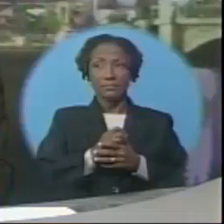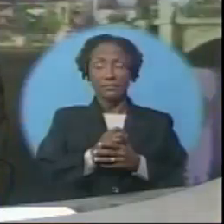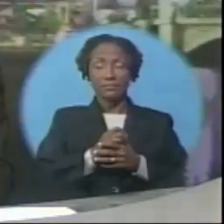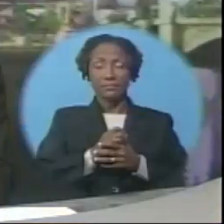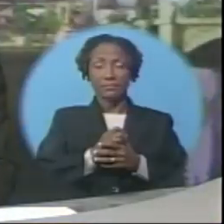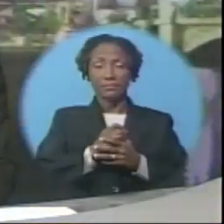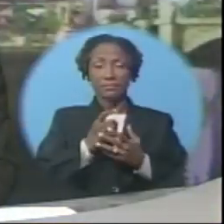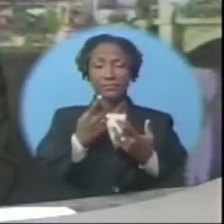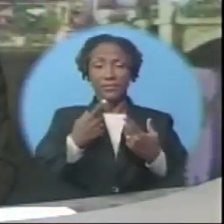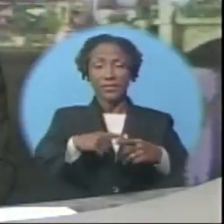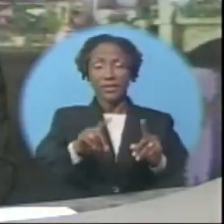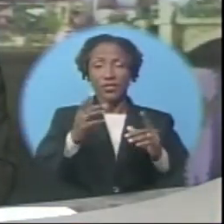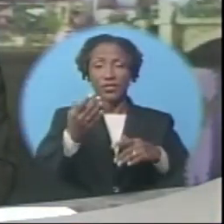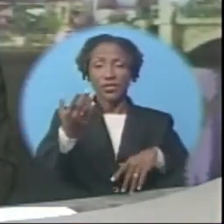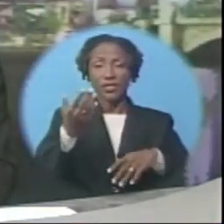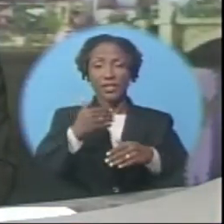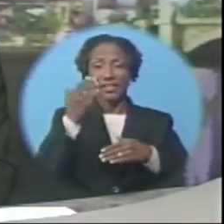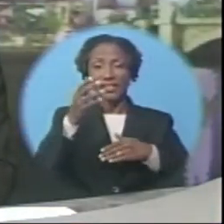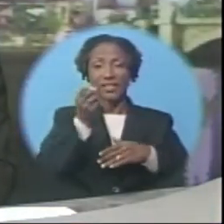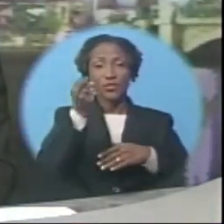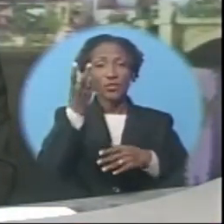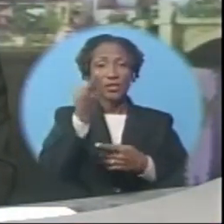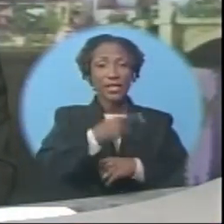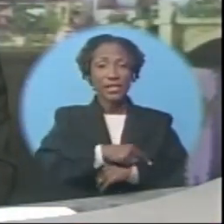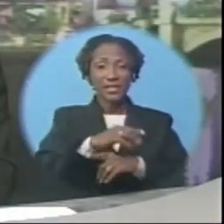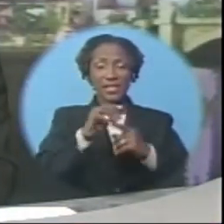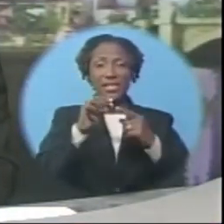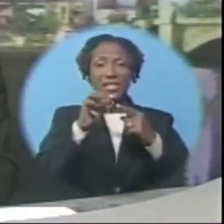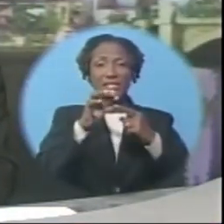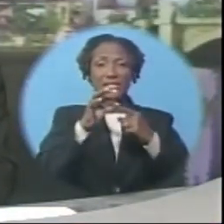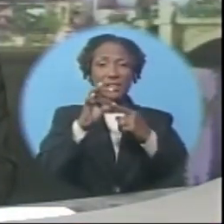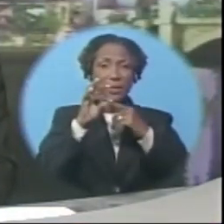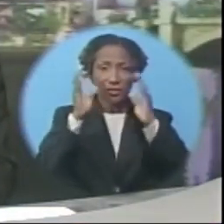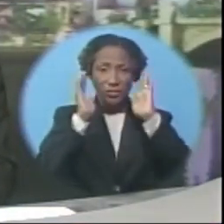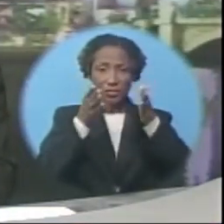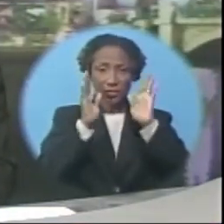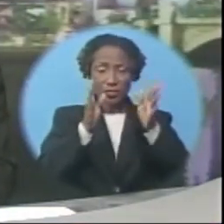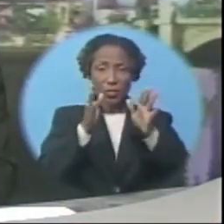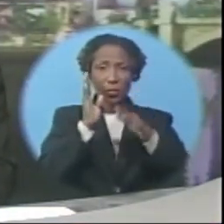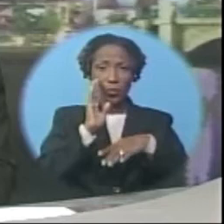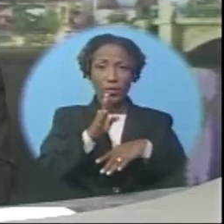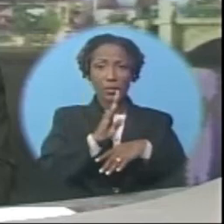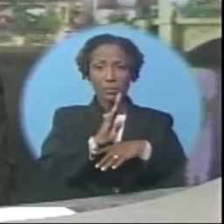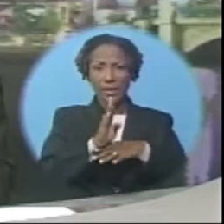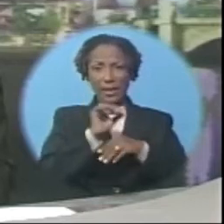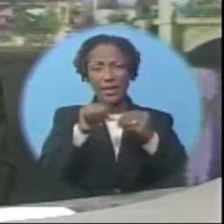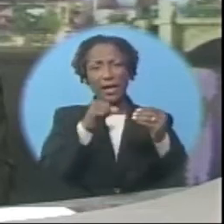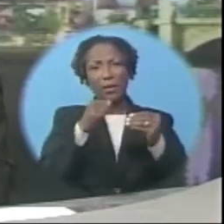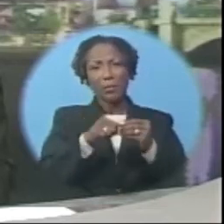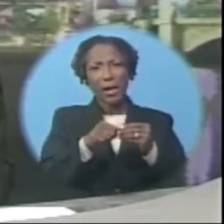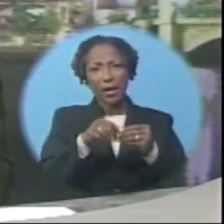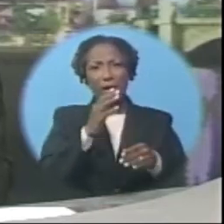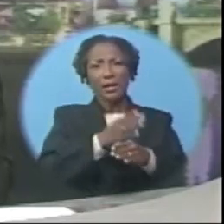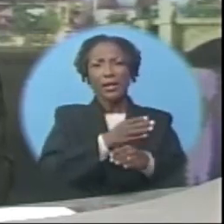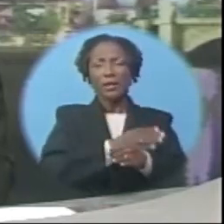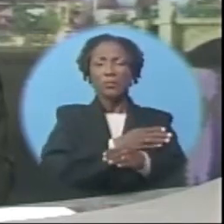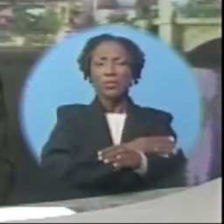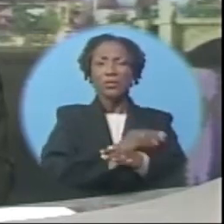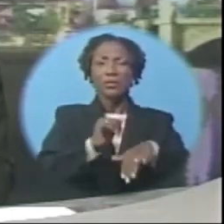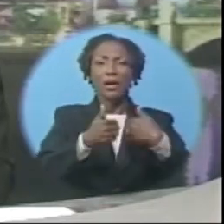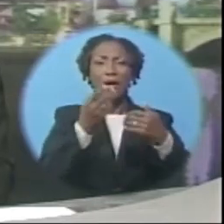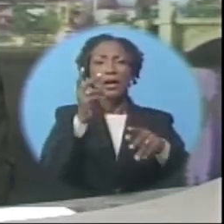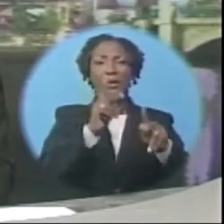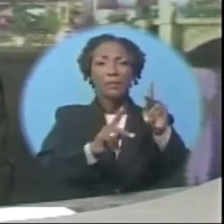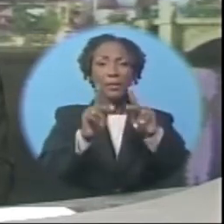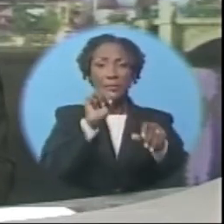News. And over the next few days, special emphasis will be placed on improving productivity across the island as the